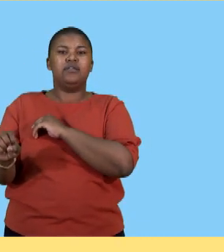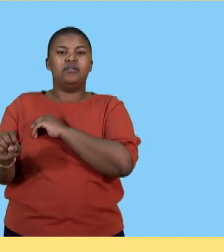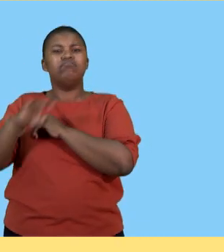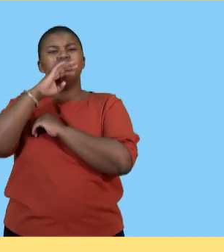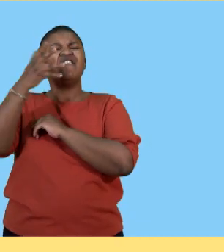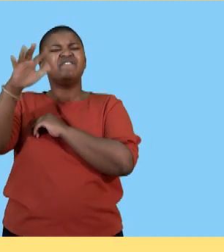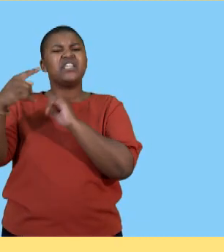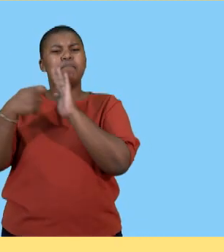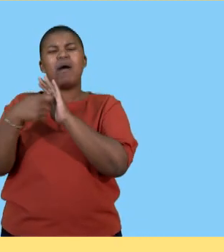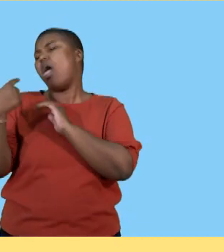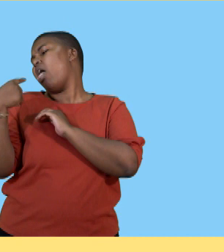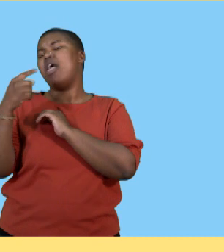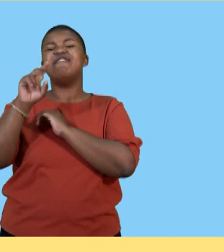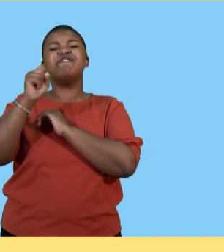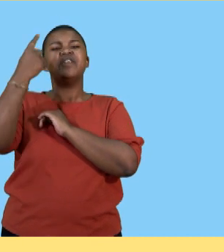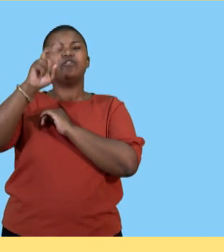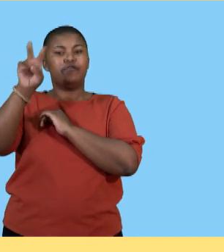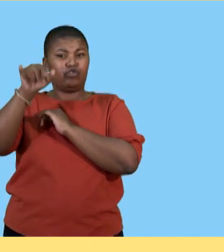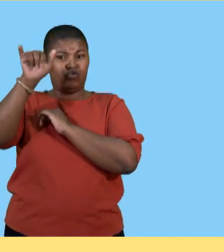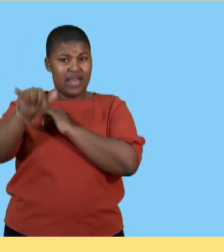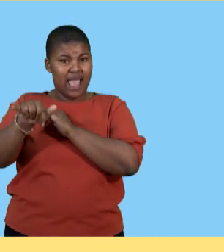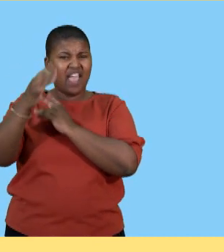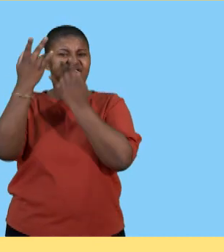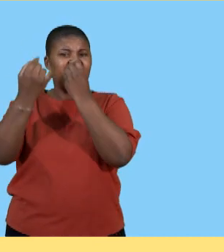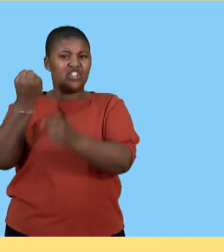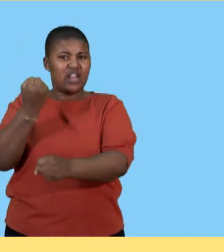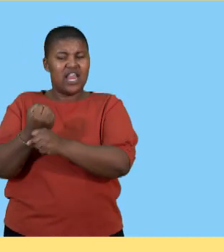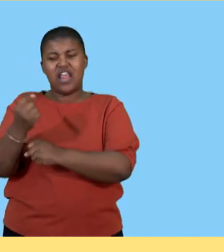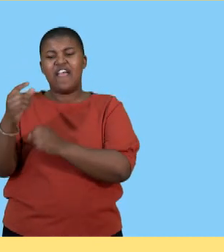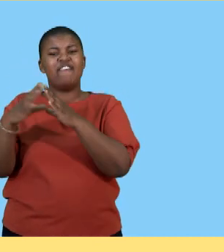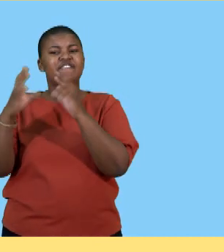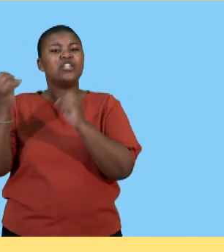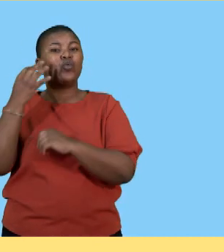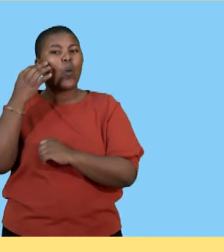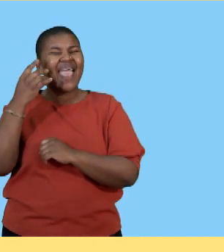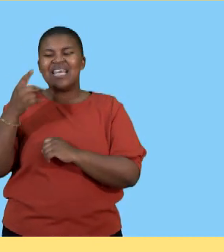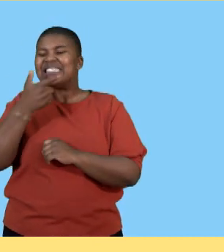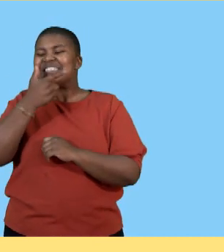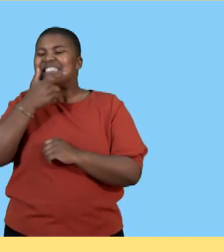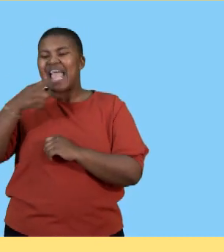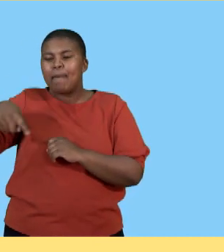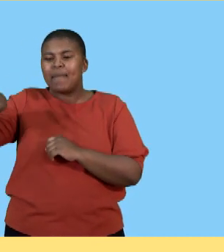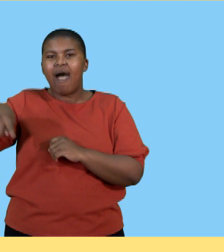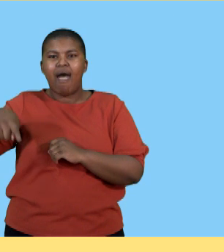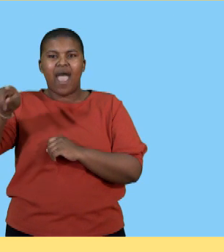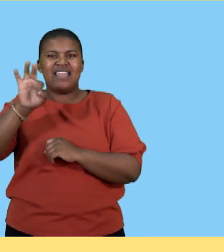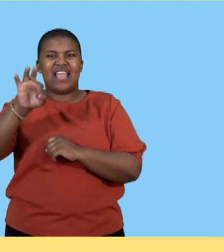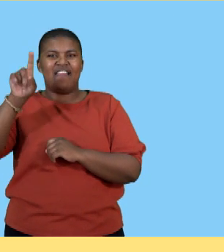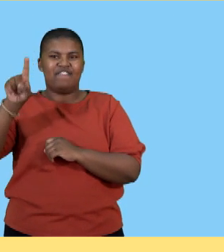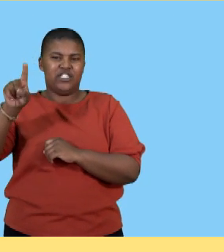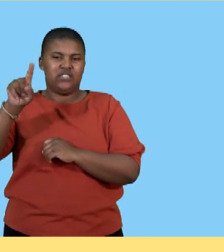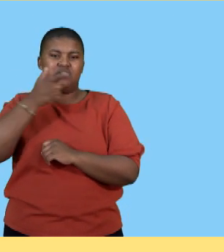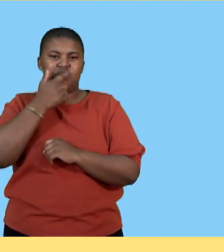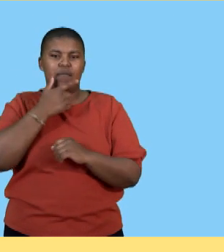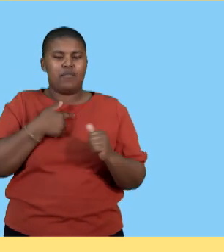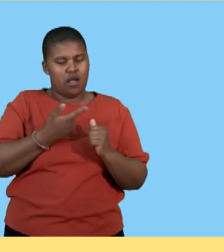And we bought it on the 1st of July. And the financial year is ending on the 31st of December. So if you count from July